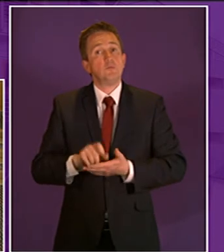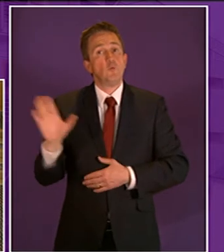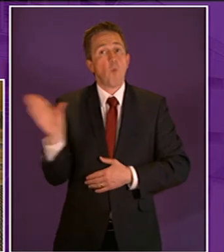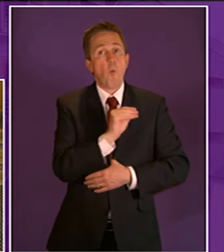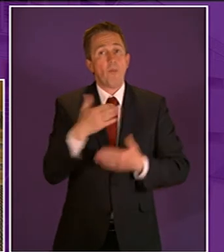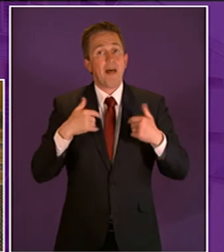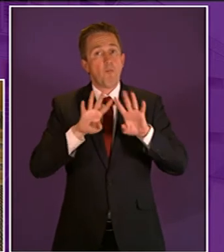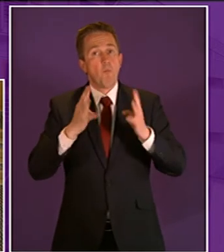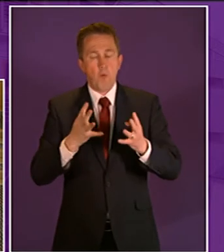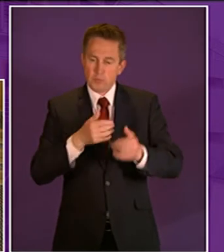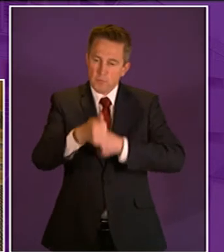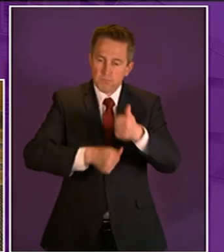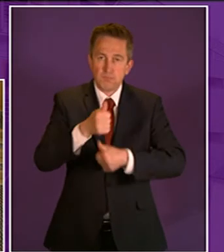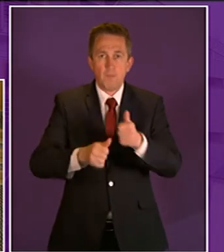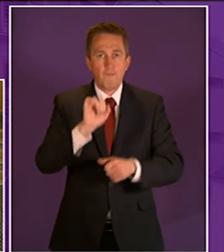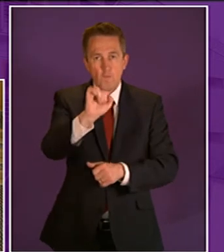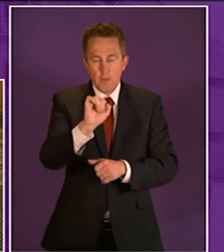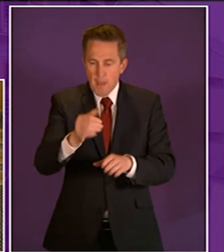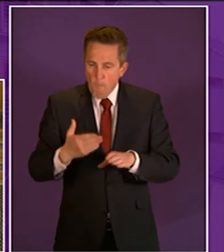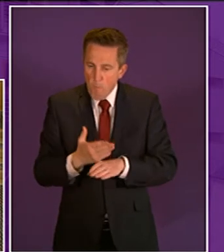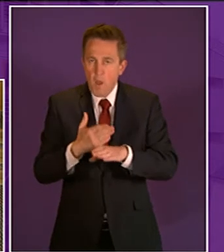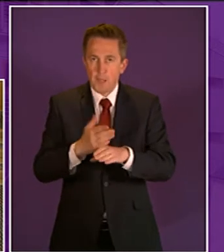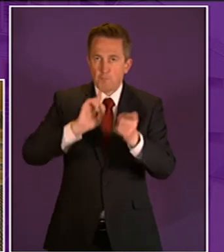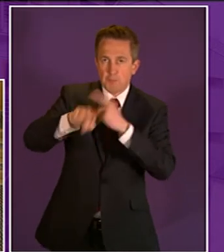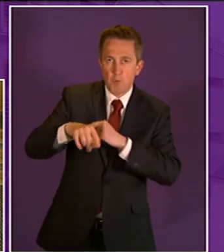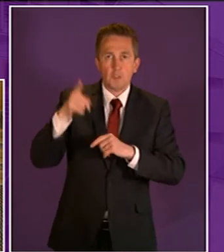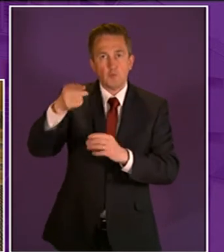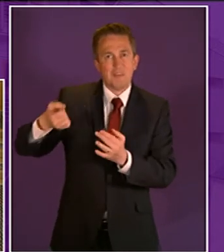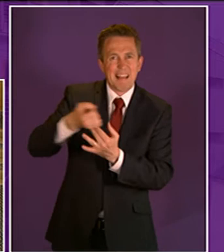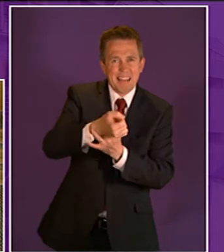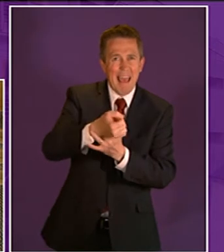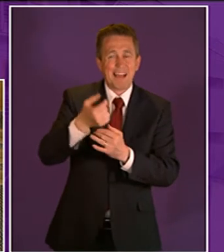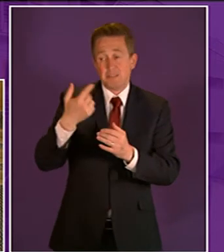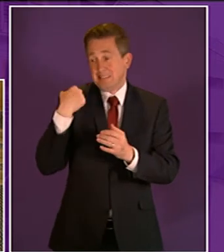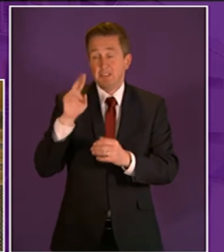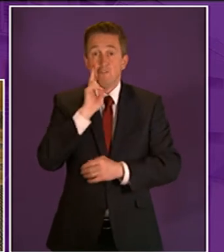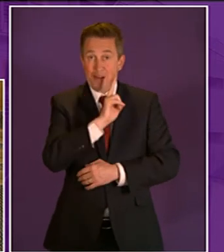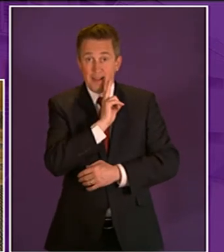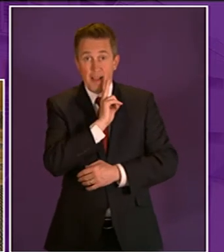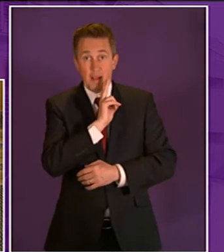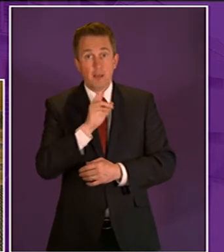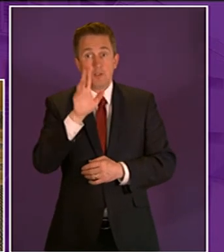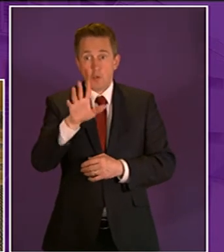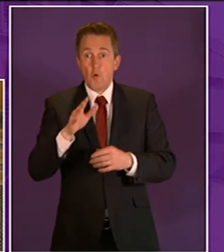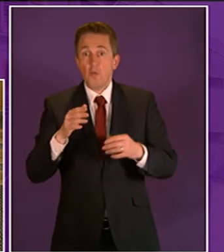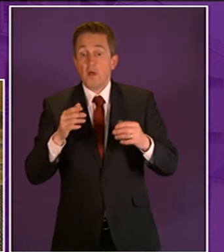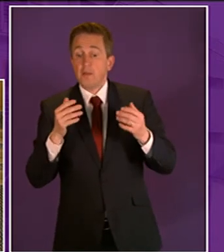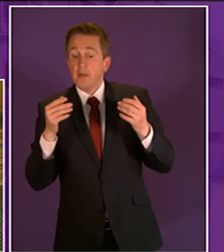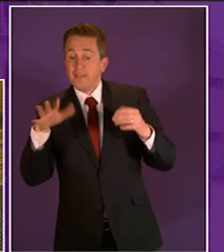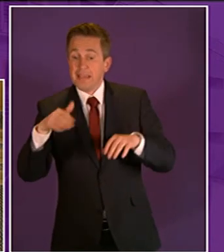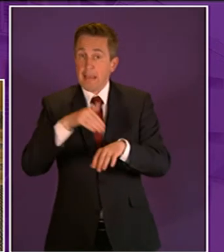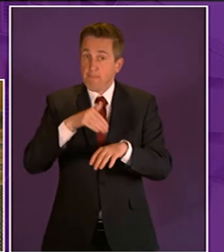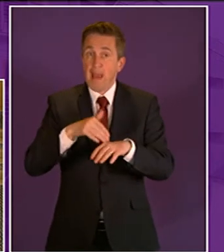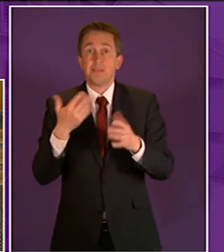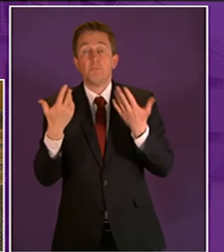in responding to these attacks and thanking them for the additional work that they've carried out since Friday to ensure that the impact has been managed